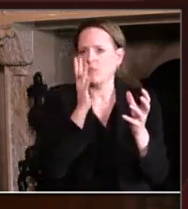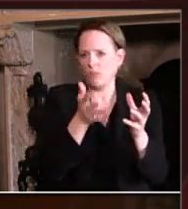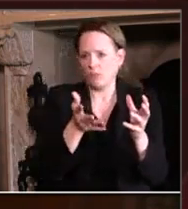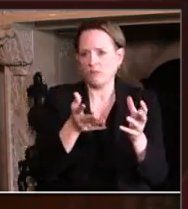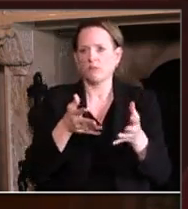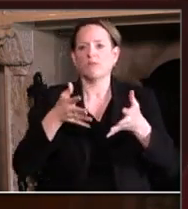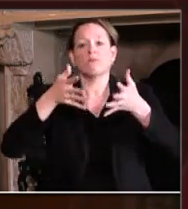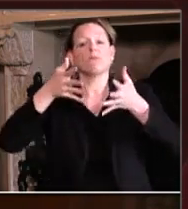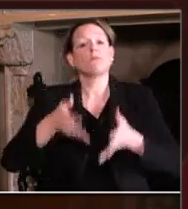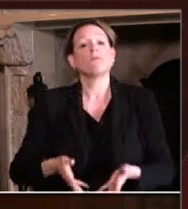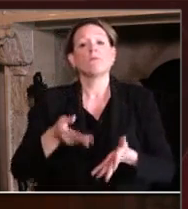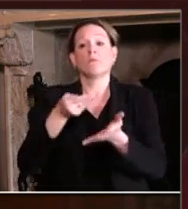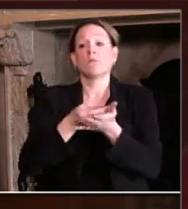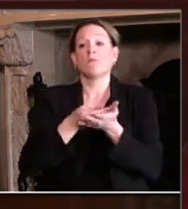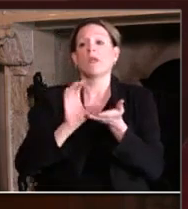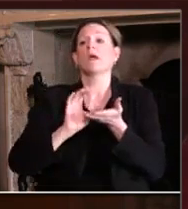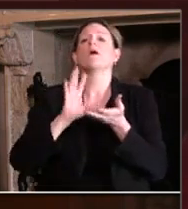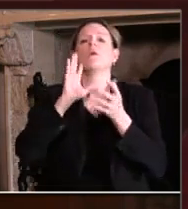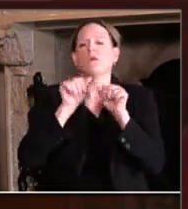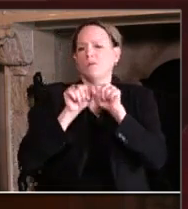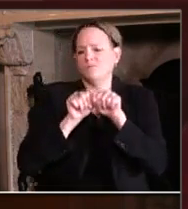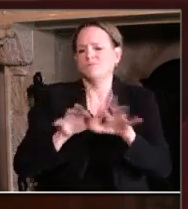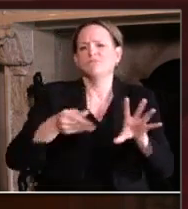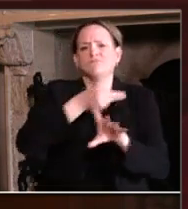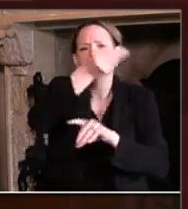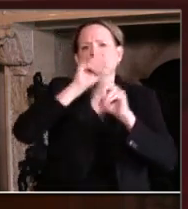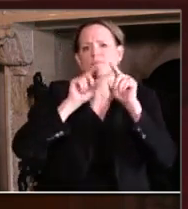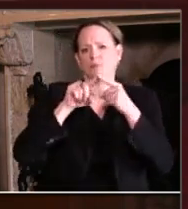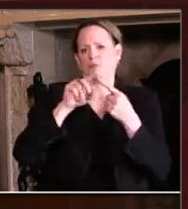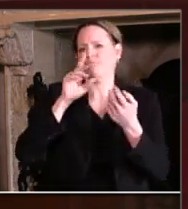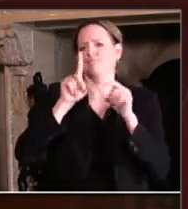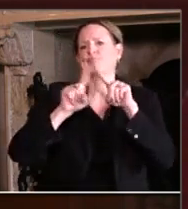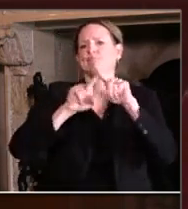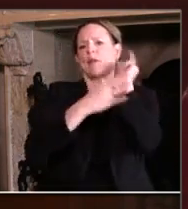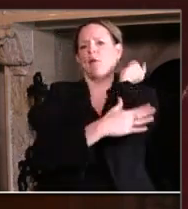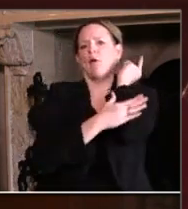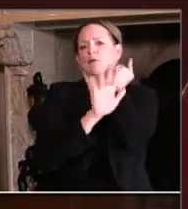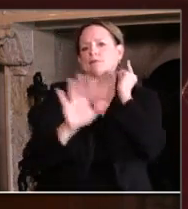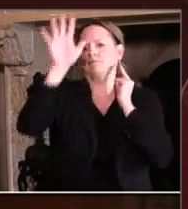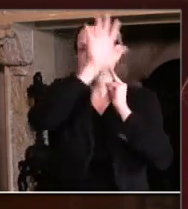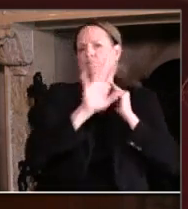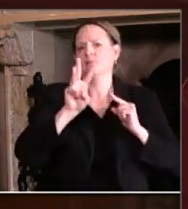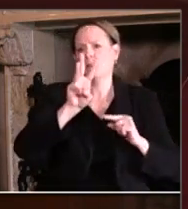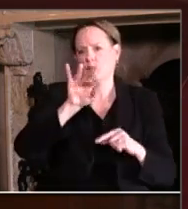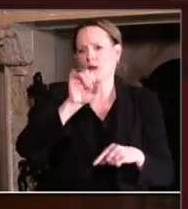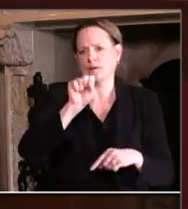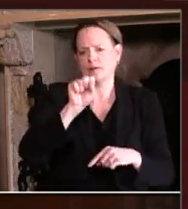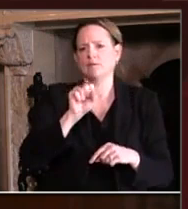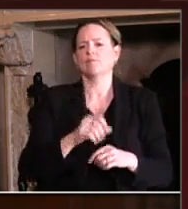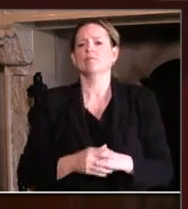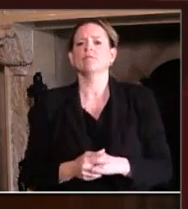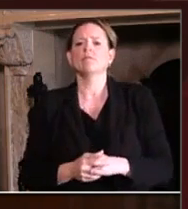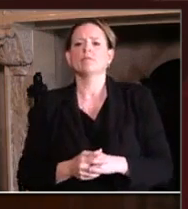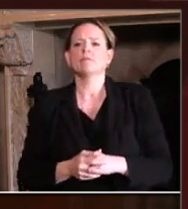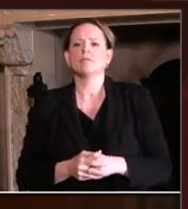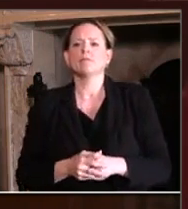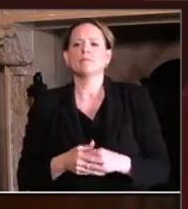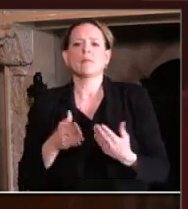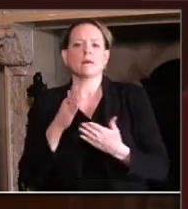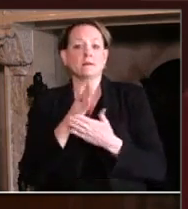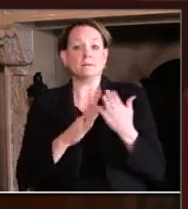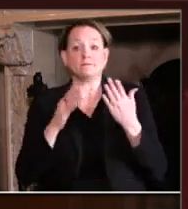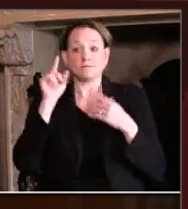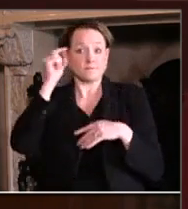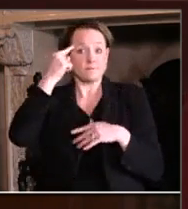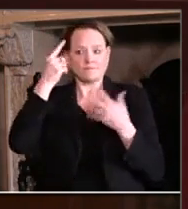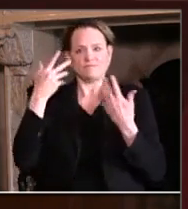county, city, village, and town. Although some Wisconsin local governments have already received direct payments from the federal